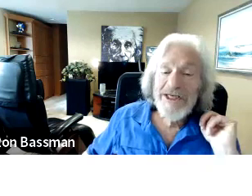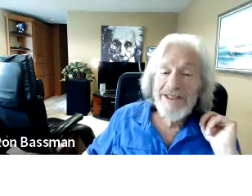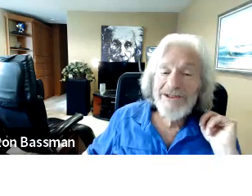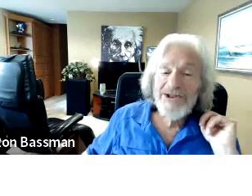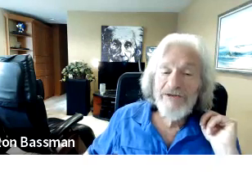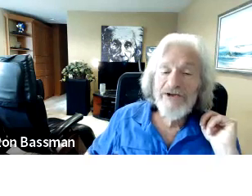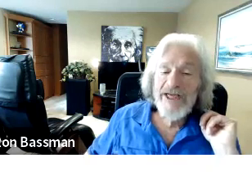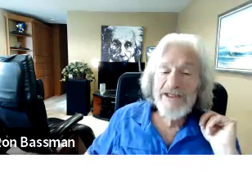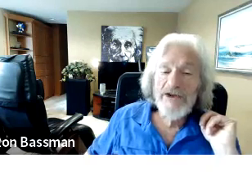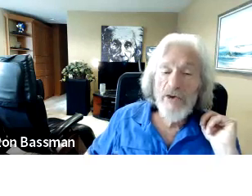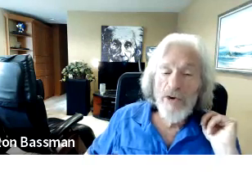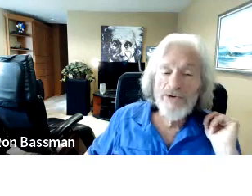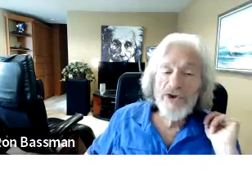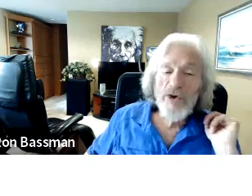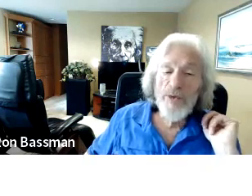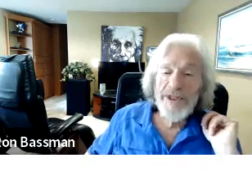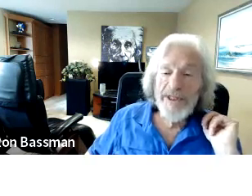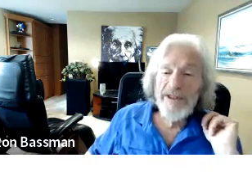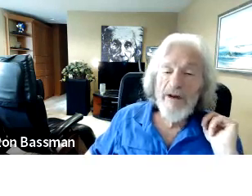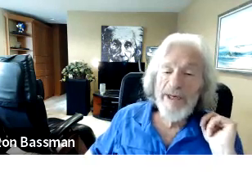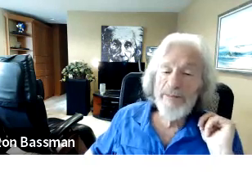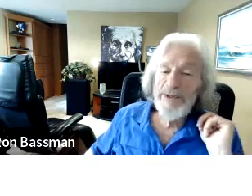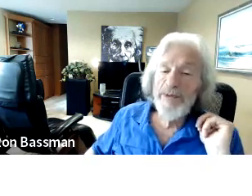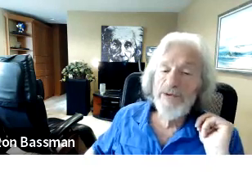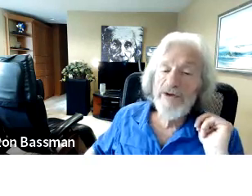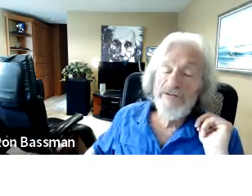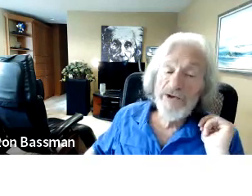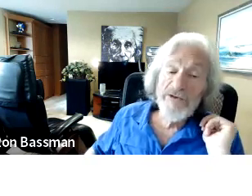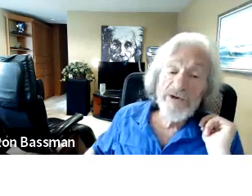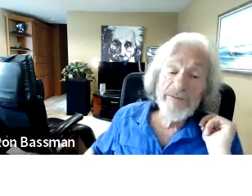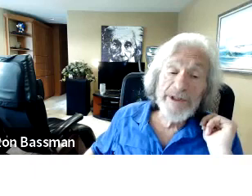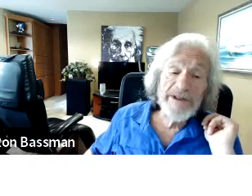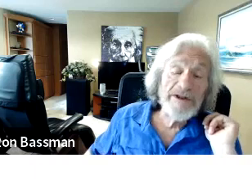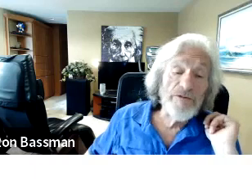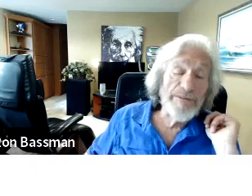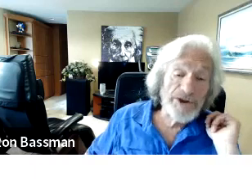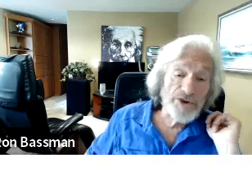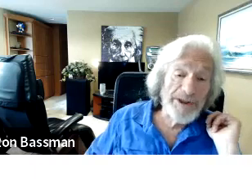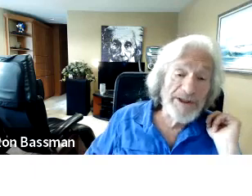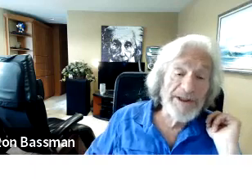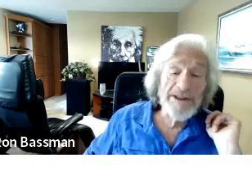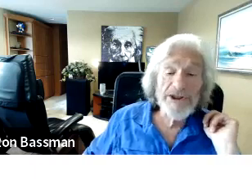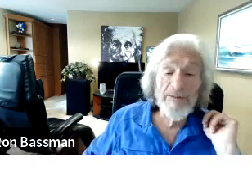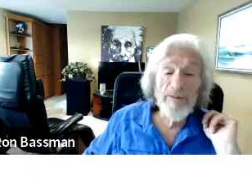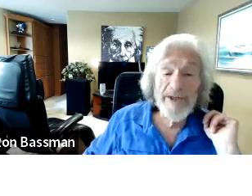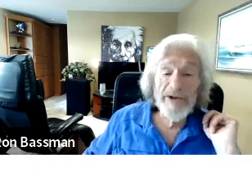let's say 7 to 8 calls a week about people that feel they're being mistreated in some way or